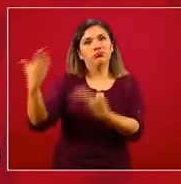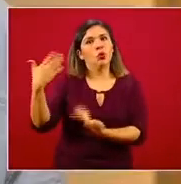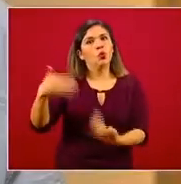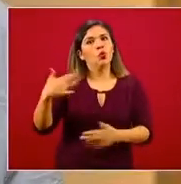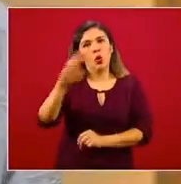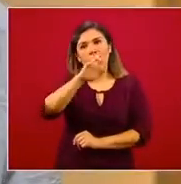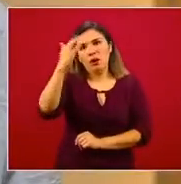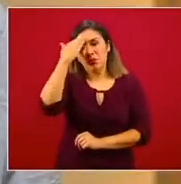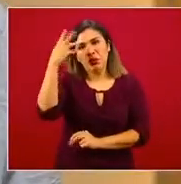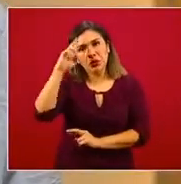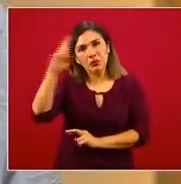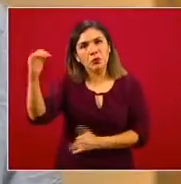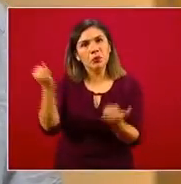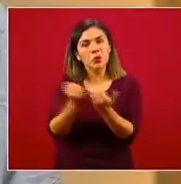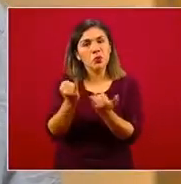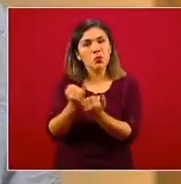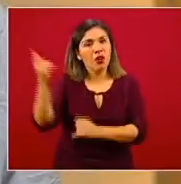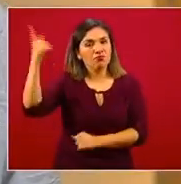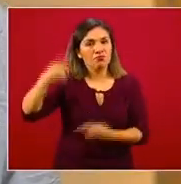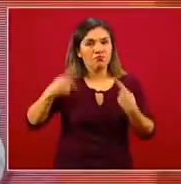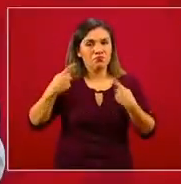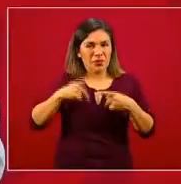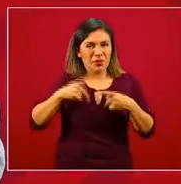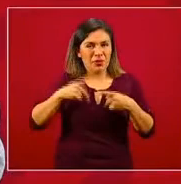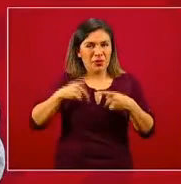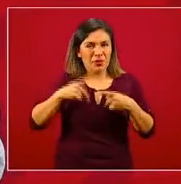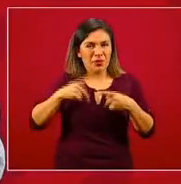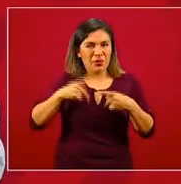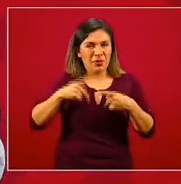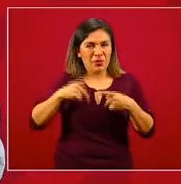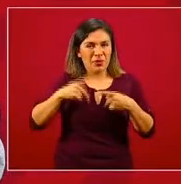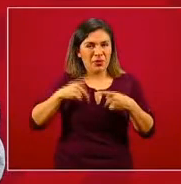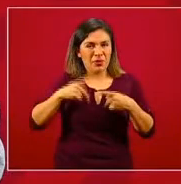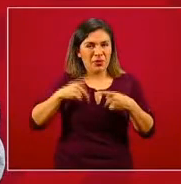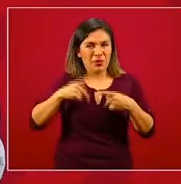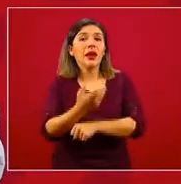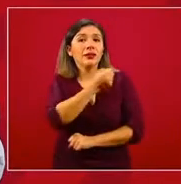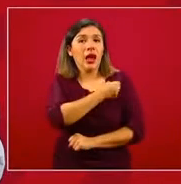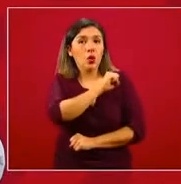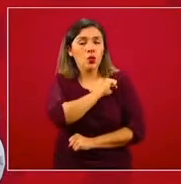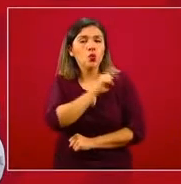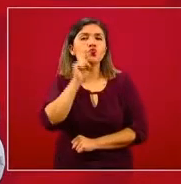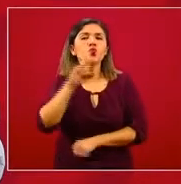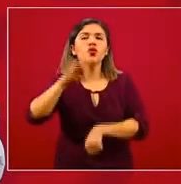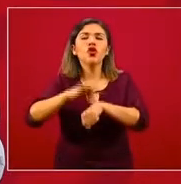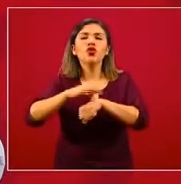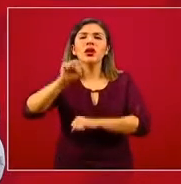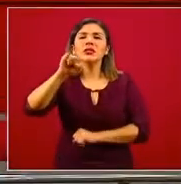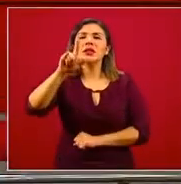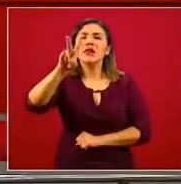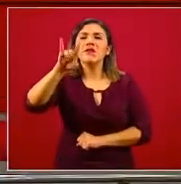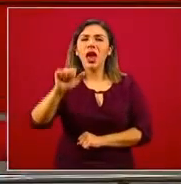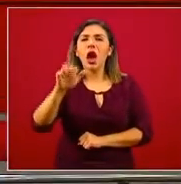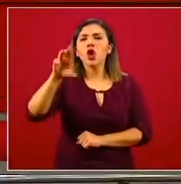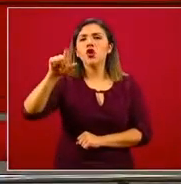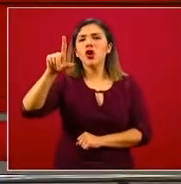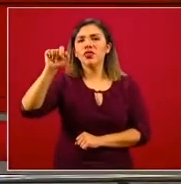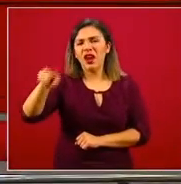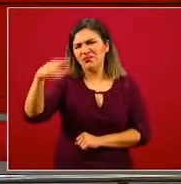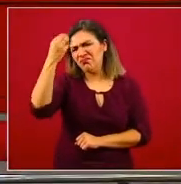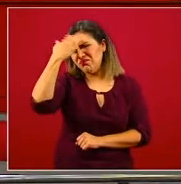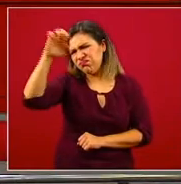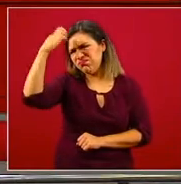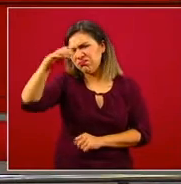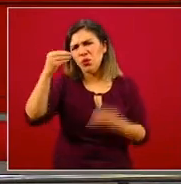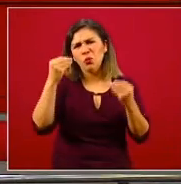states who did that at a very early point in time. The governor and Silvia Roldan,